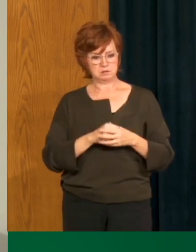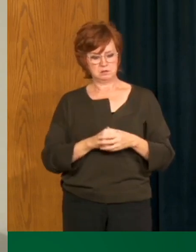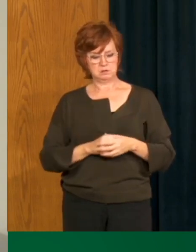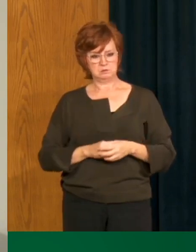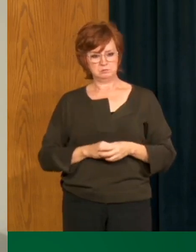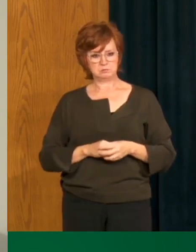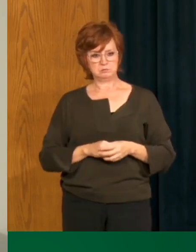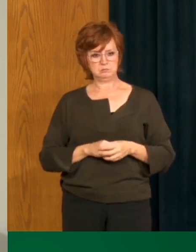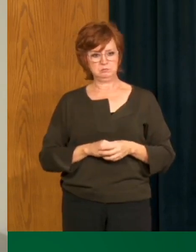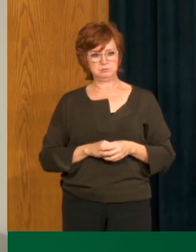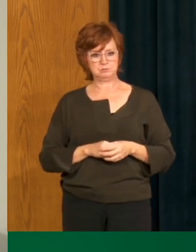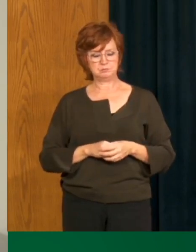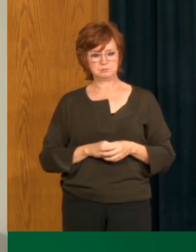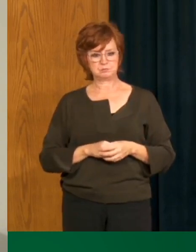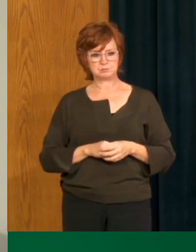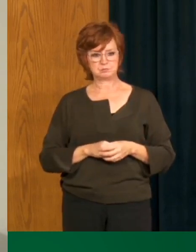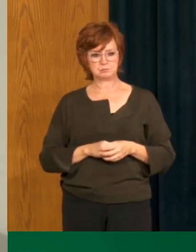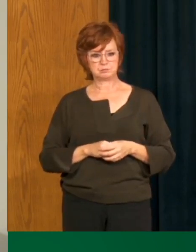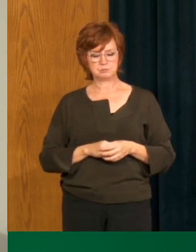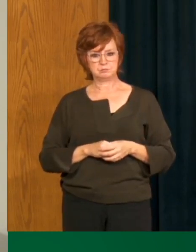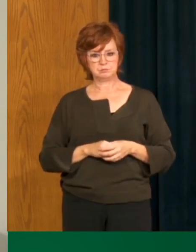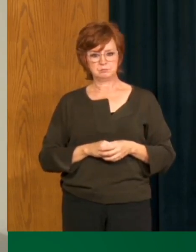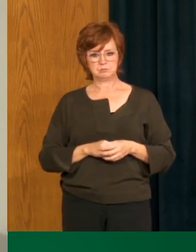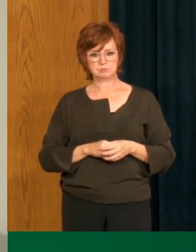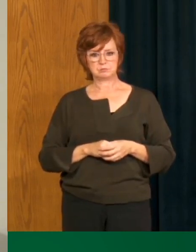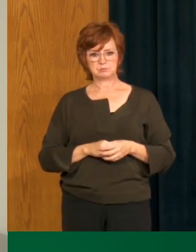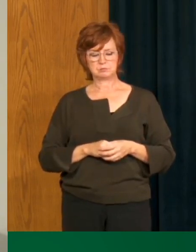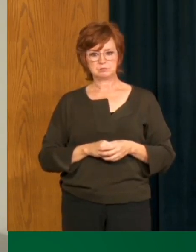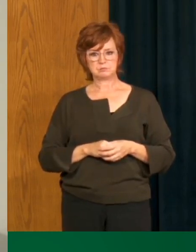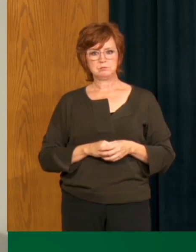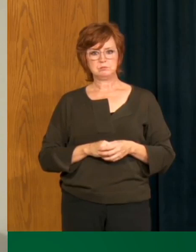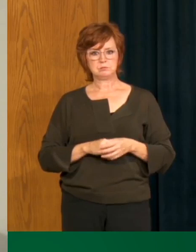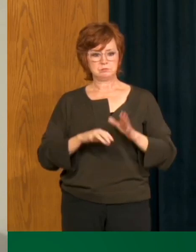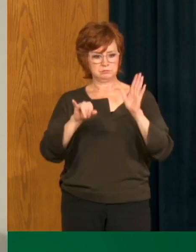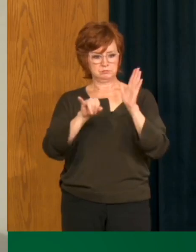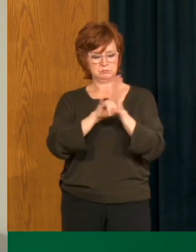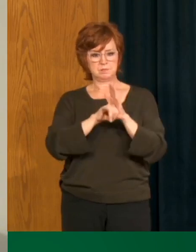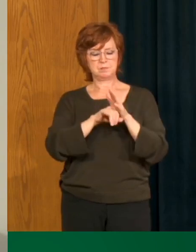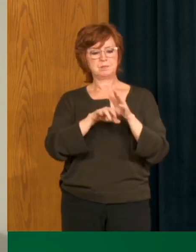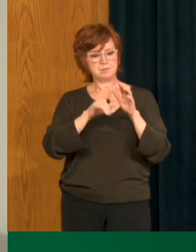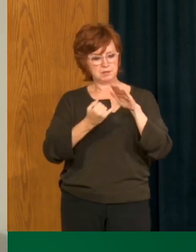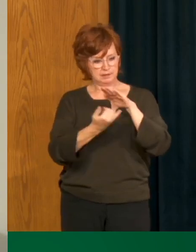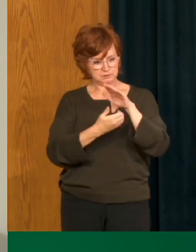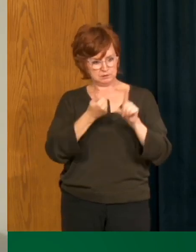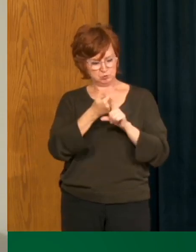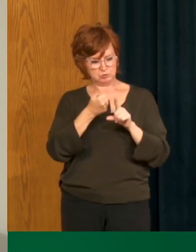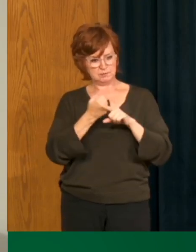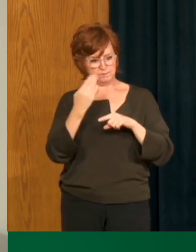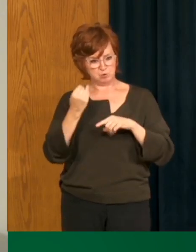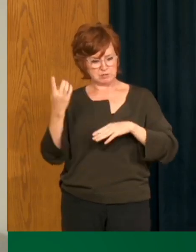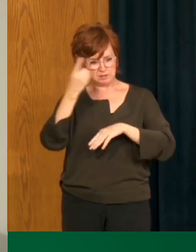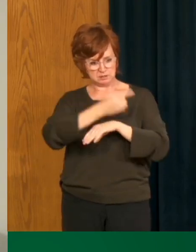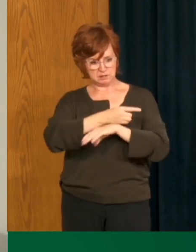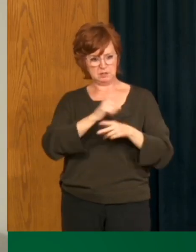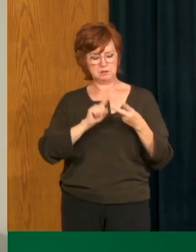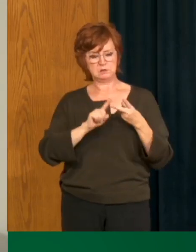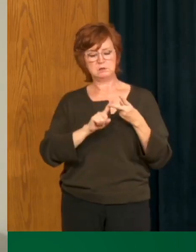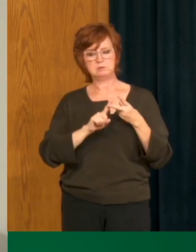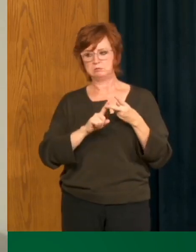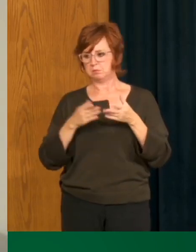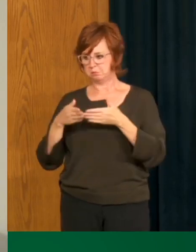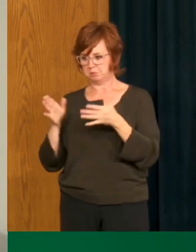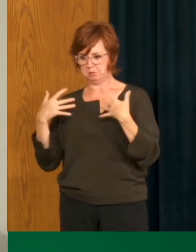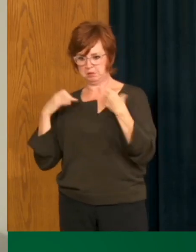community where you have been identified as a case or a contact, you will isolate for 14 days, and public health regularly